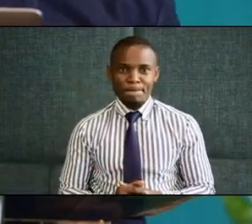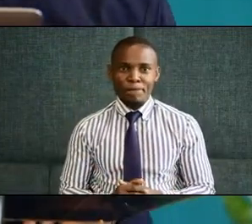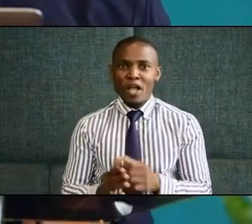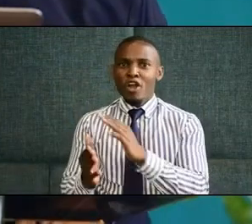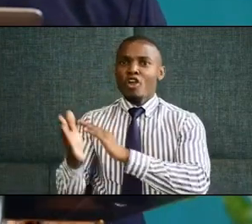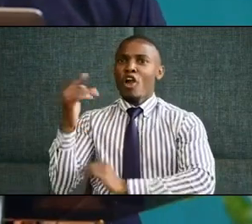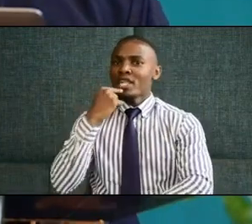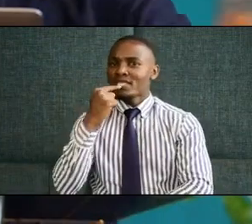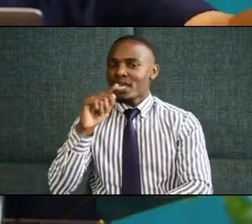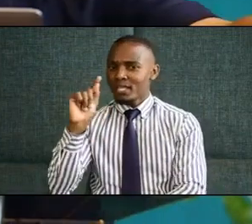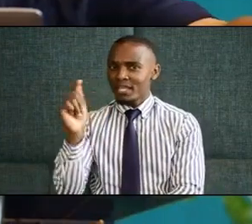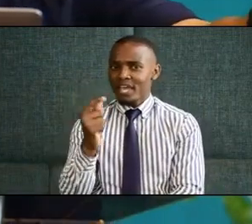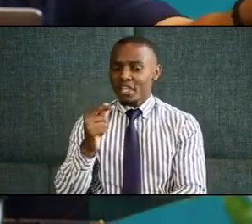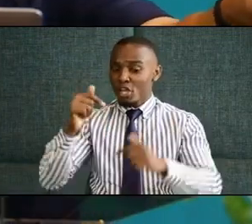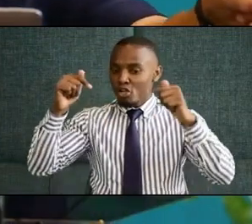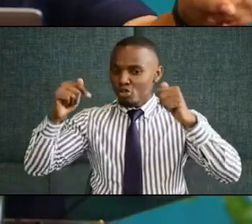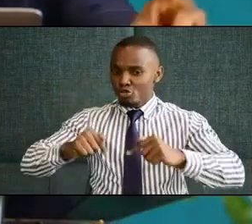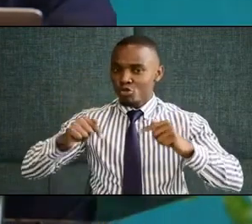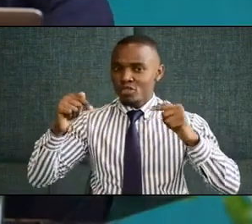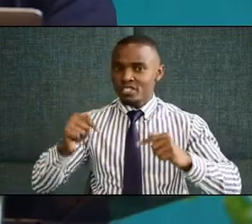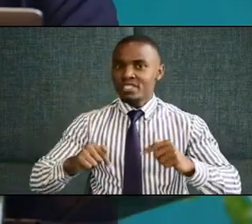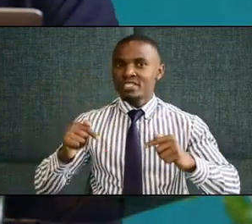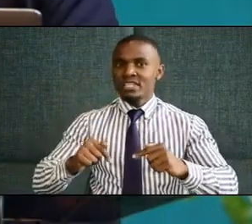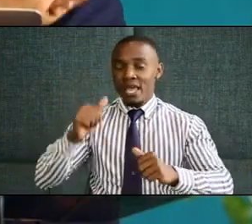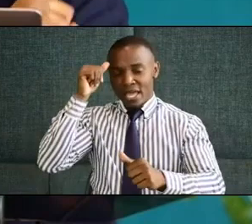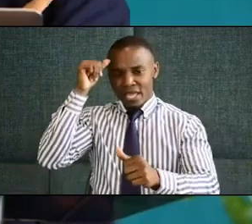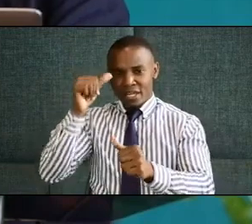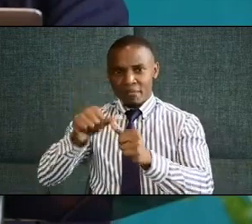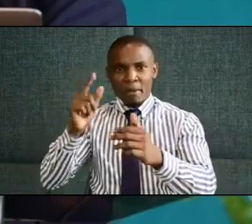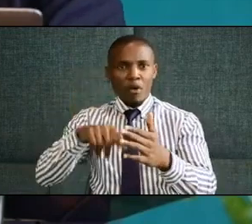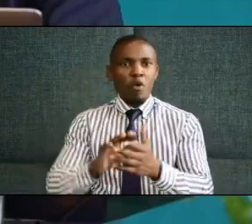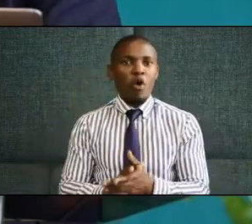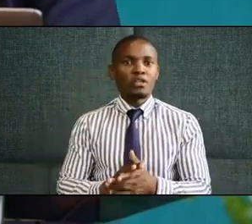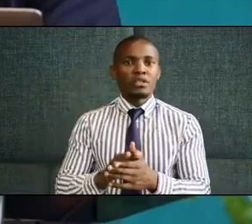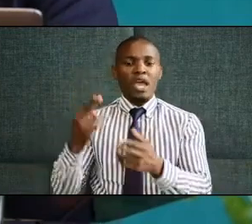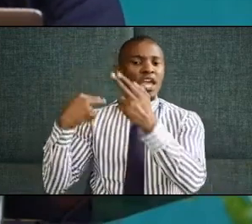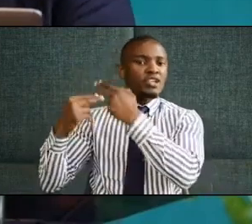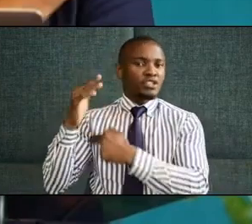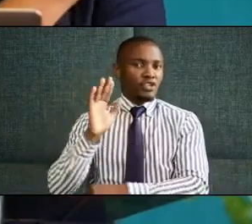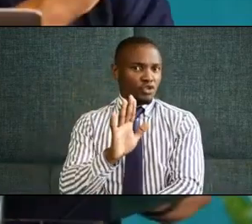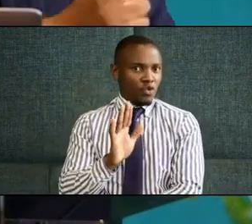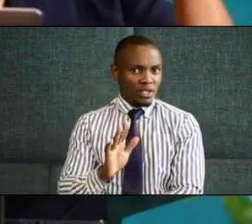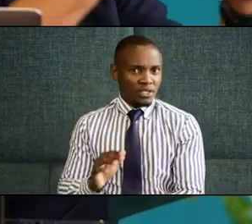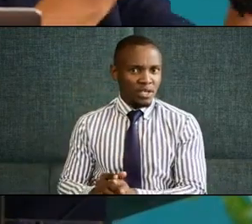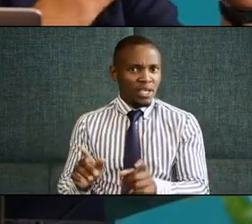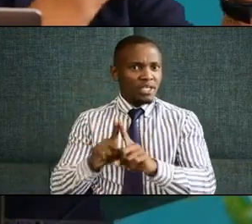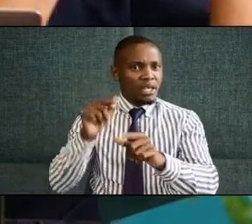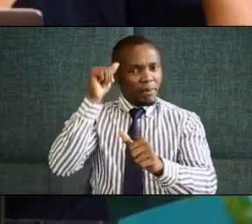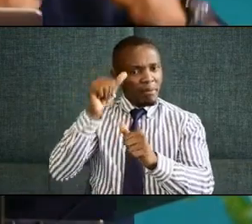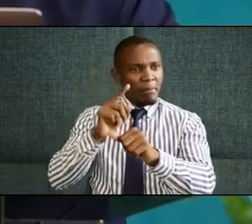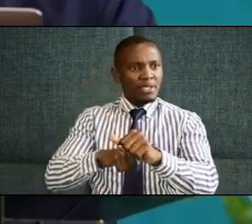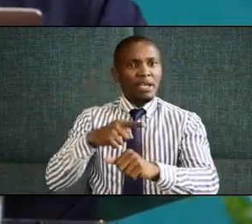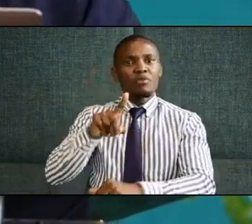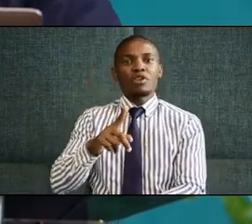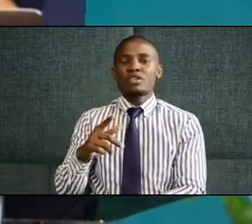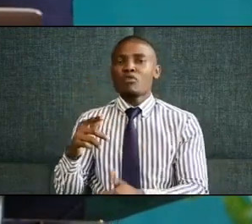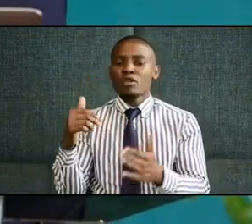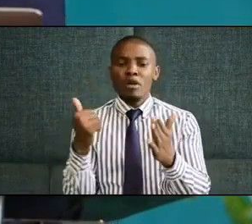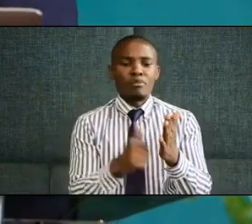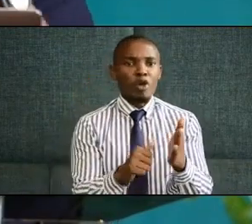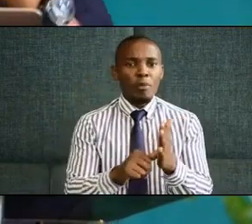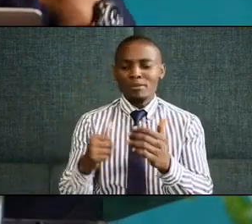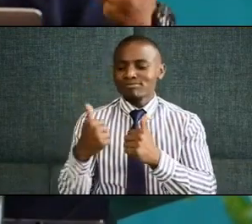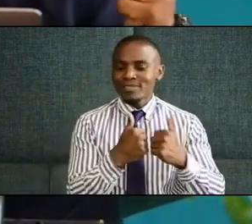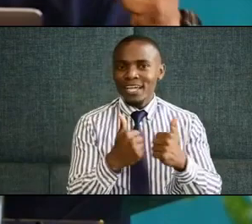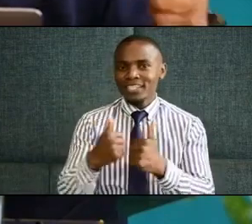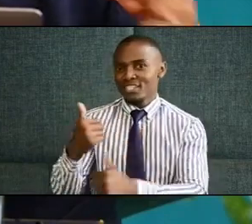God called on Kenya. Today, remember your battle. Remember when you were in servitude.